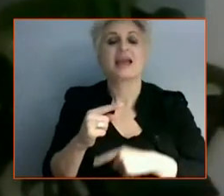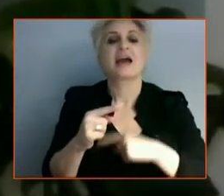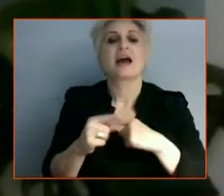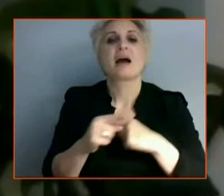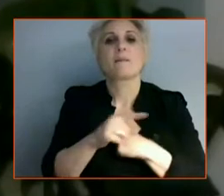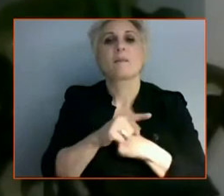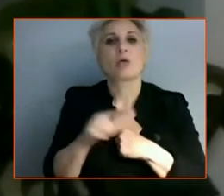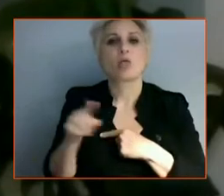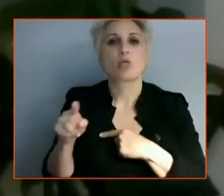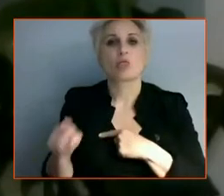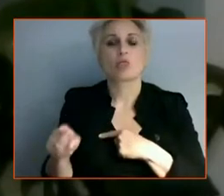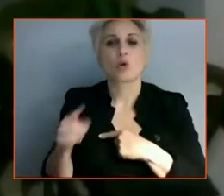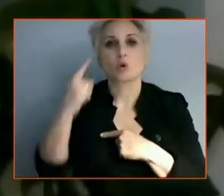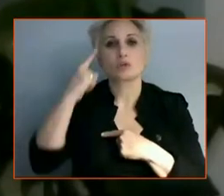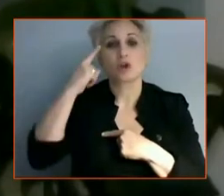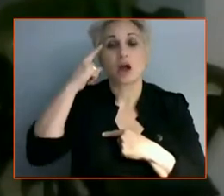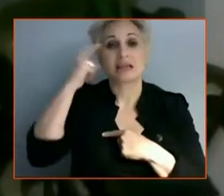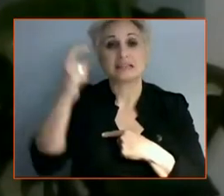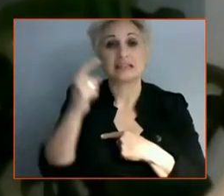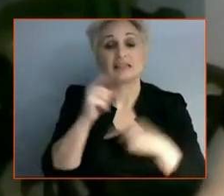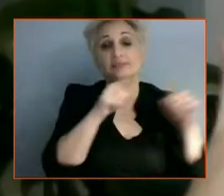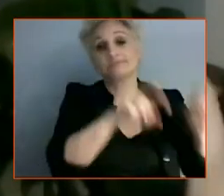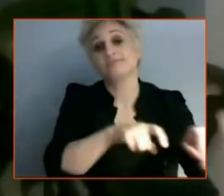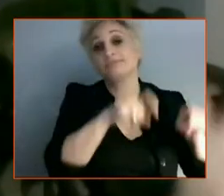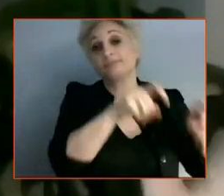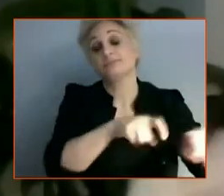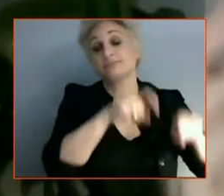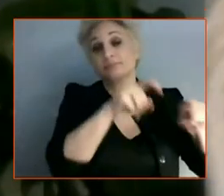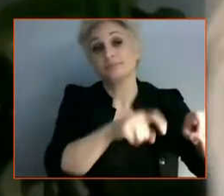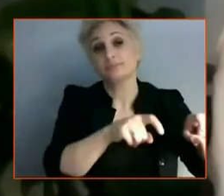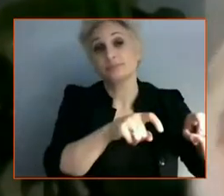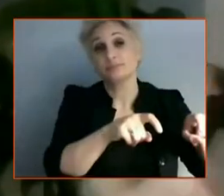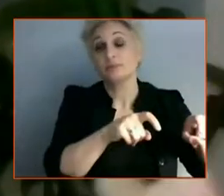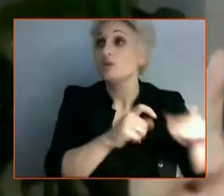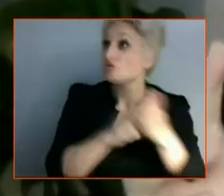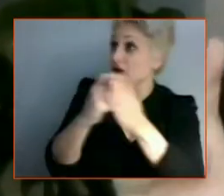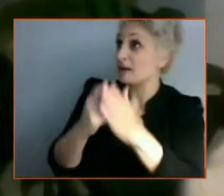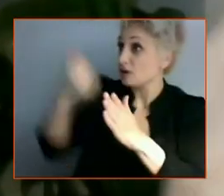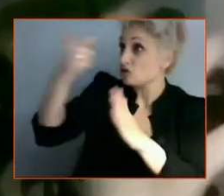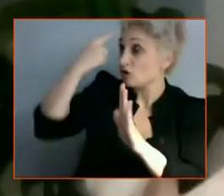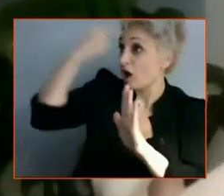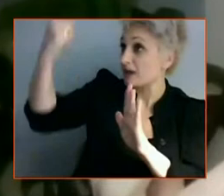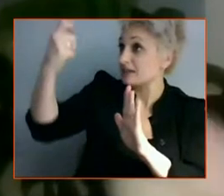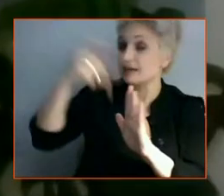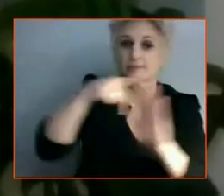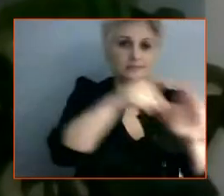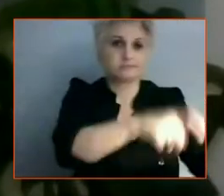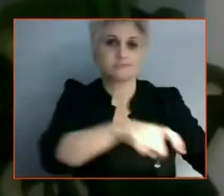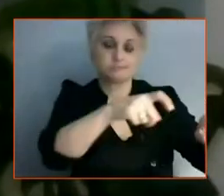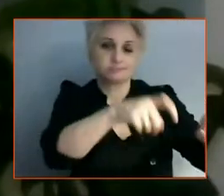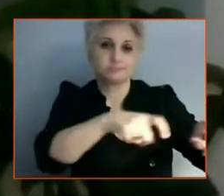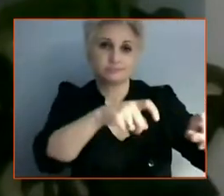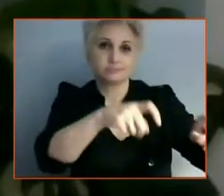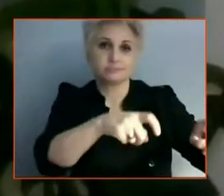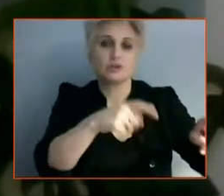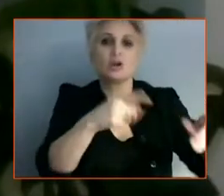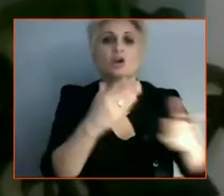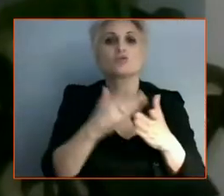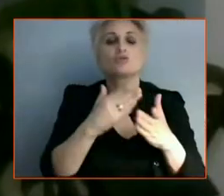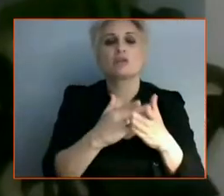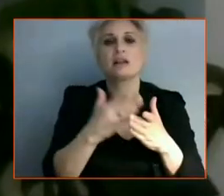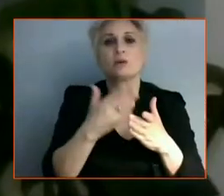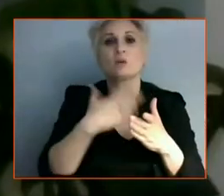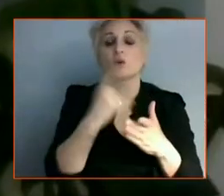shelves despite being recommended by the experts. So producing something that isn't only a review of the sector, but is very literally